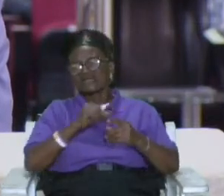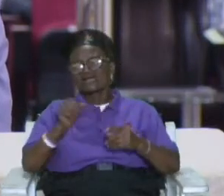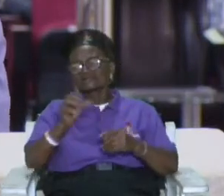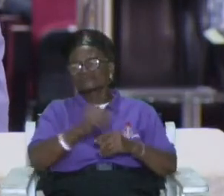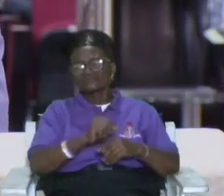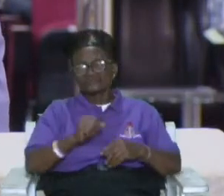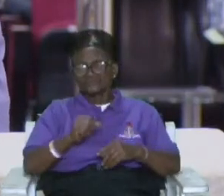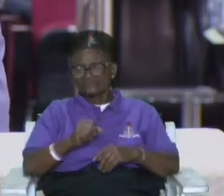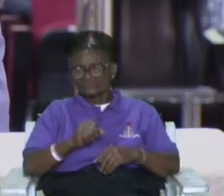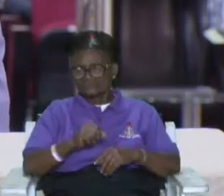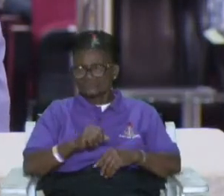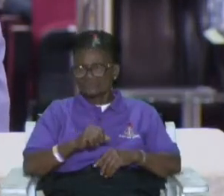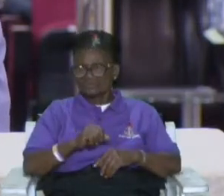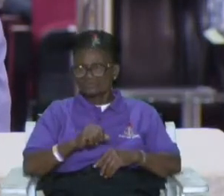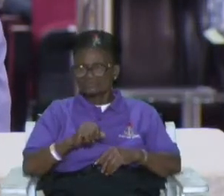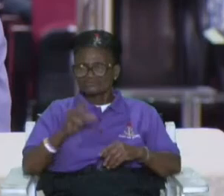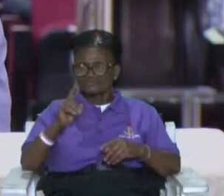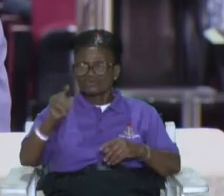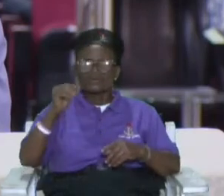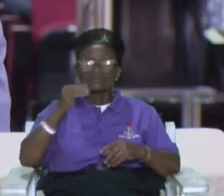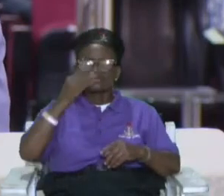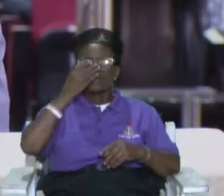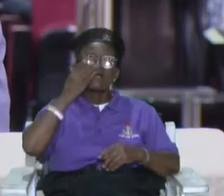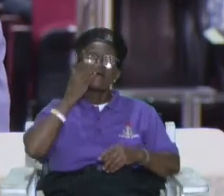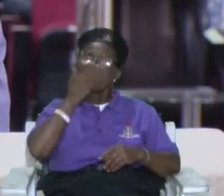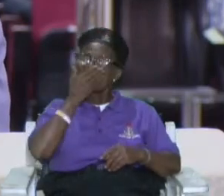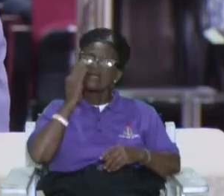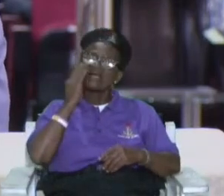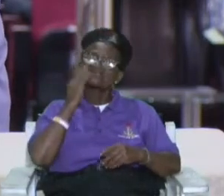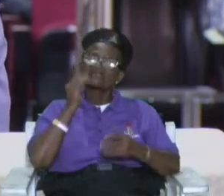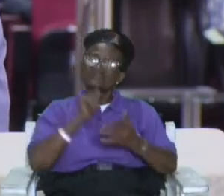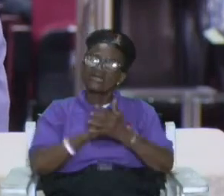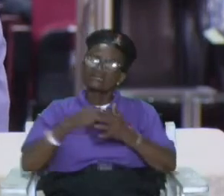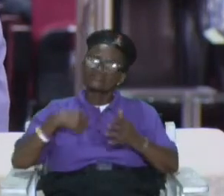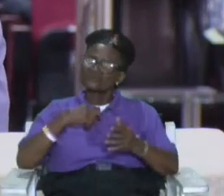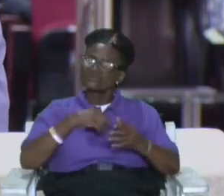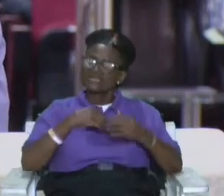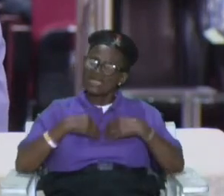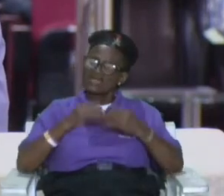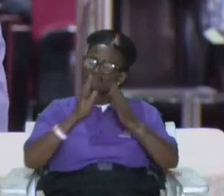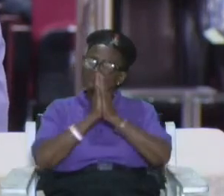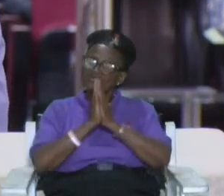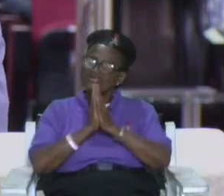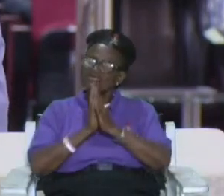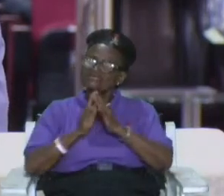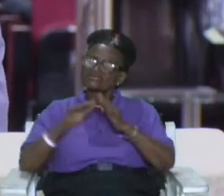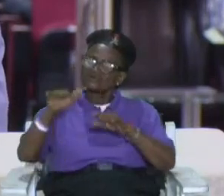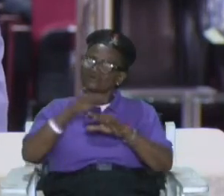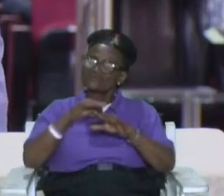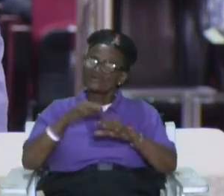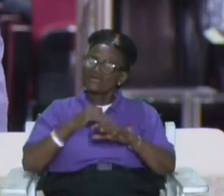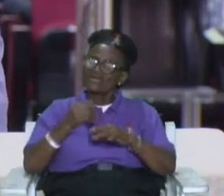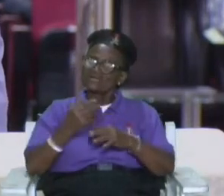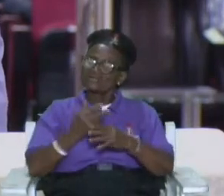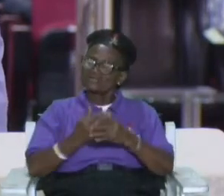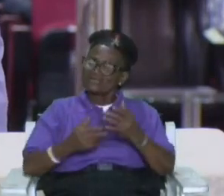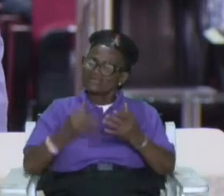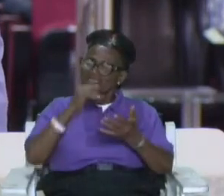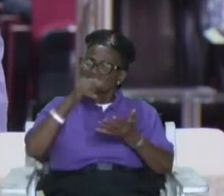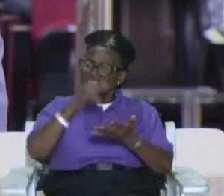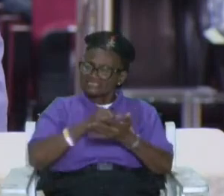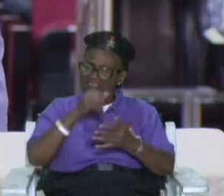over and laid it on the wound and prayed.